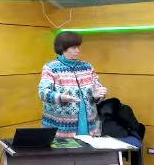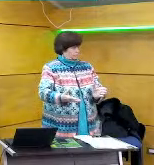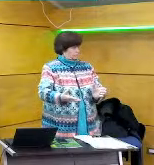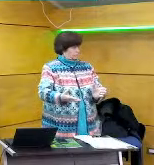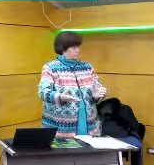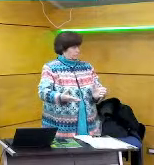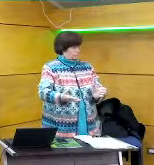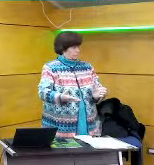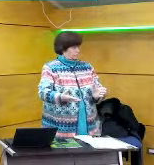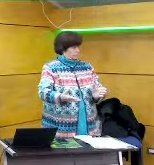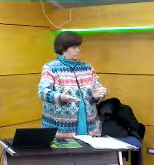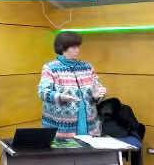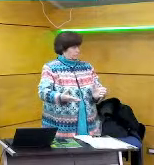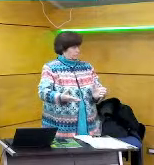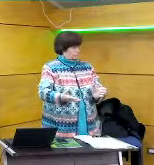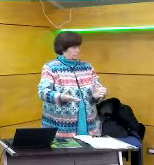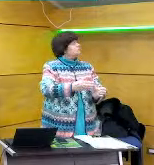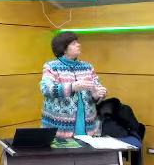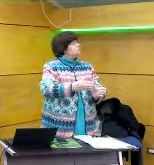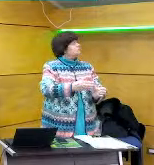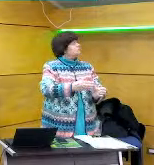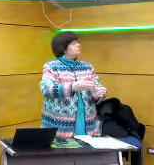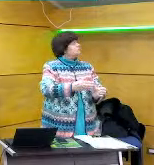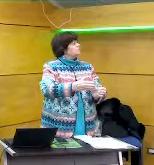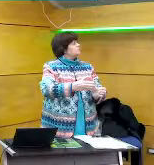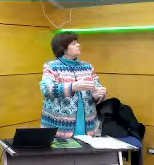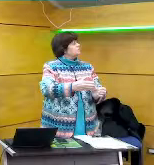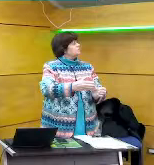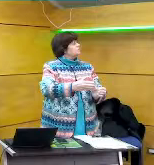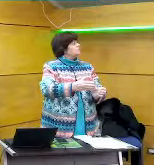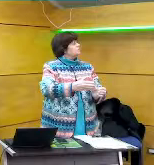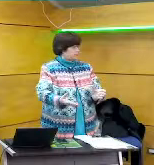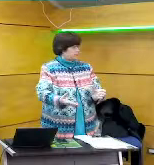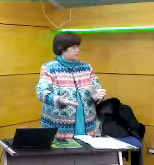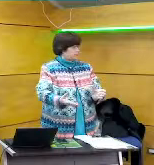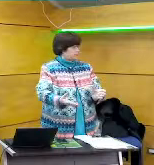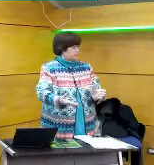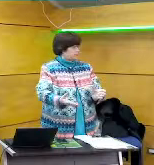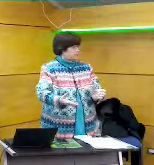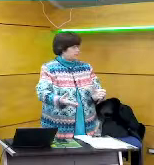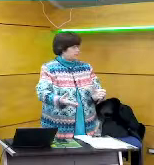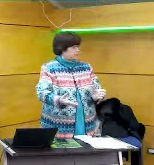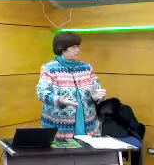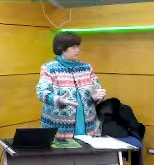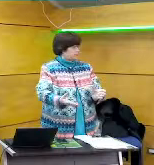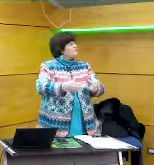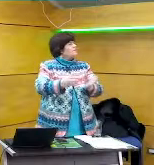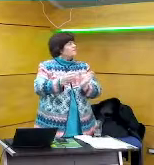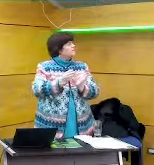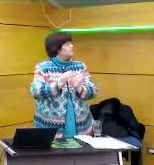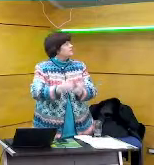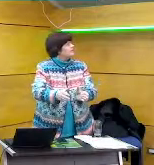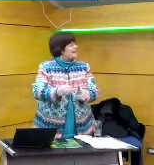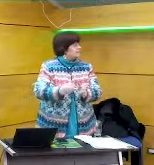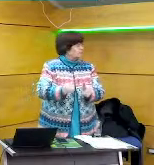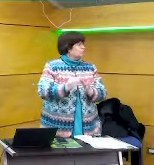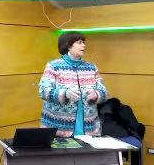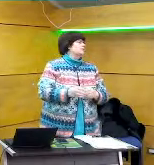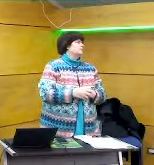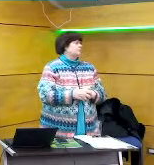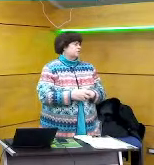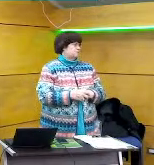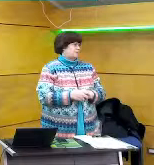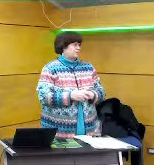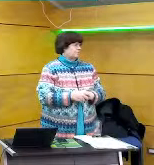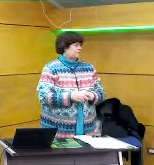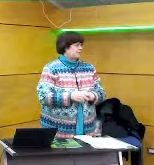classroom. But they're easy words to decode or things to do. And by their last